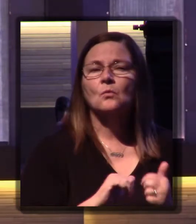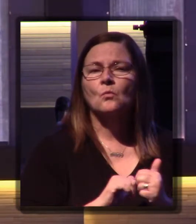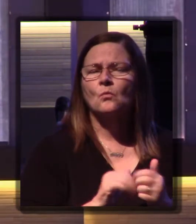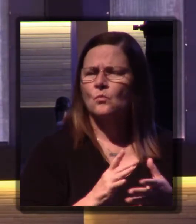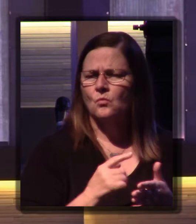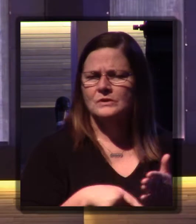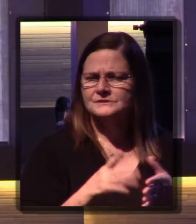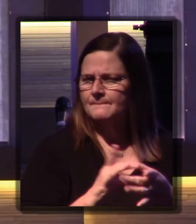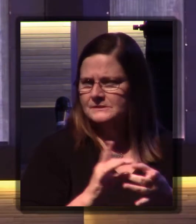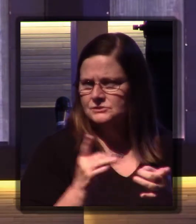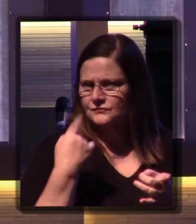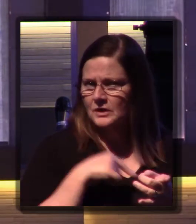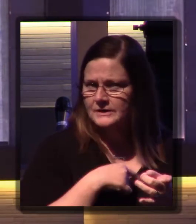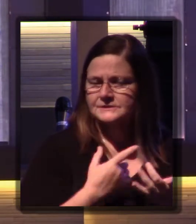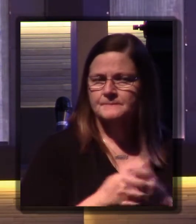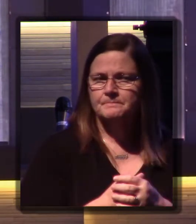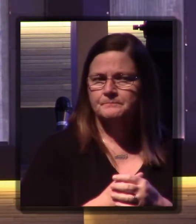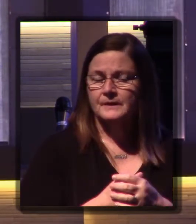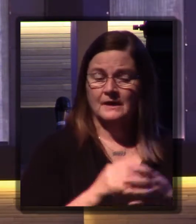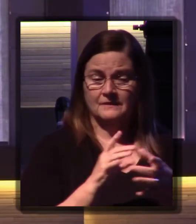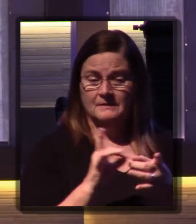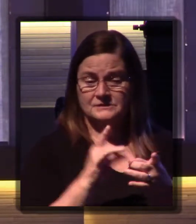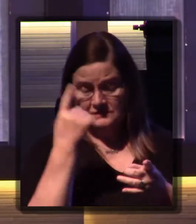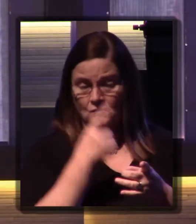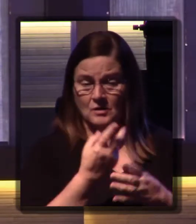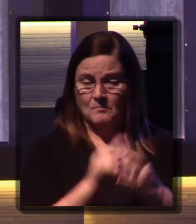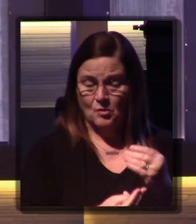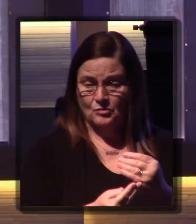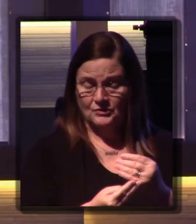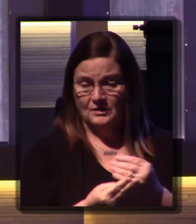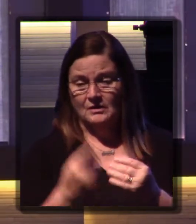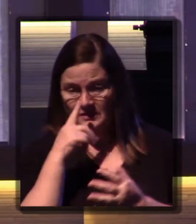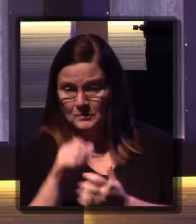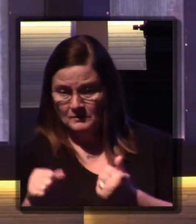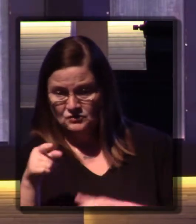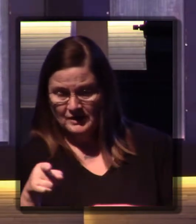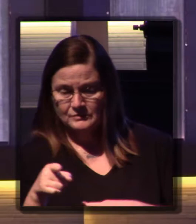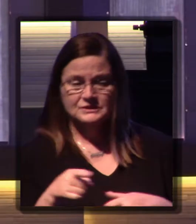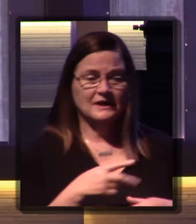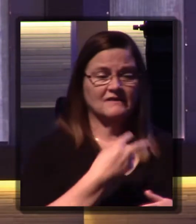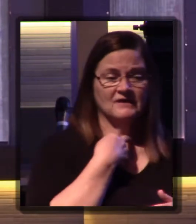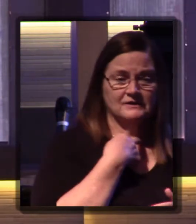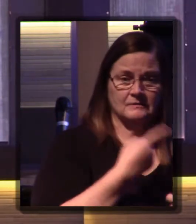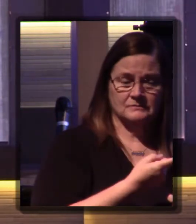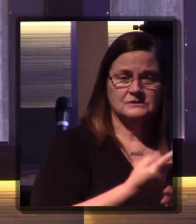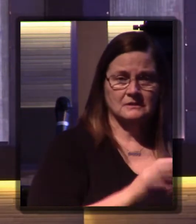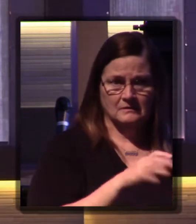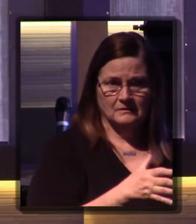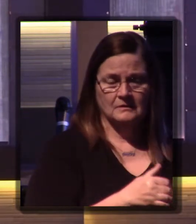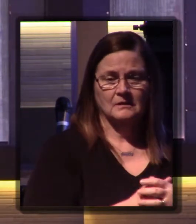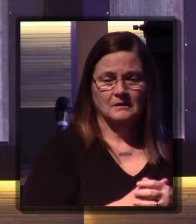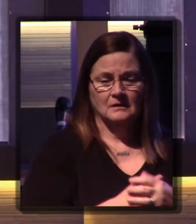is the message for us, right? This is the message for both the perpetrators and the victims. And the